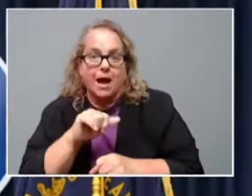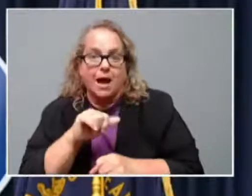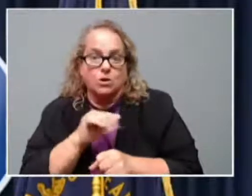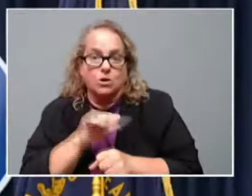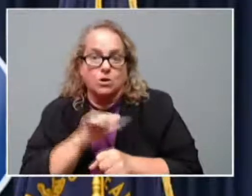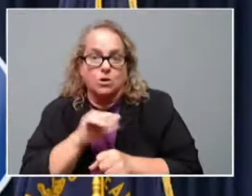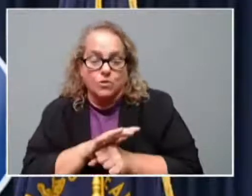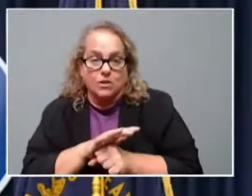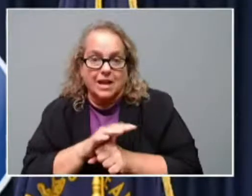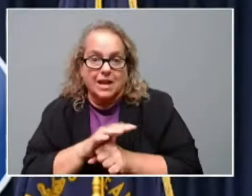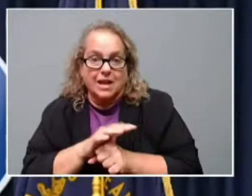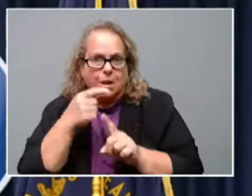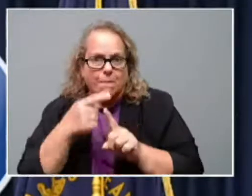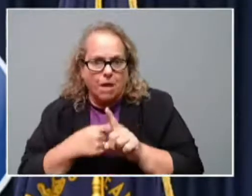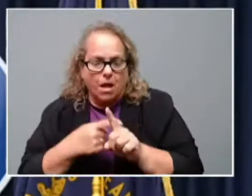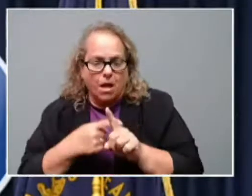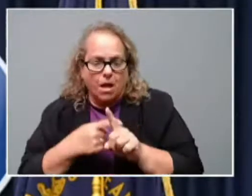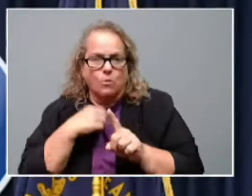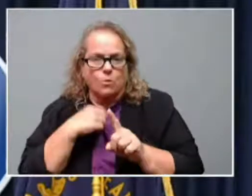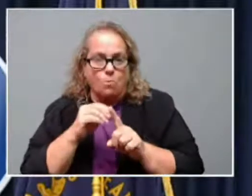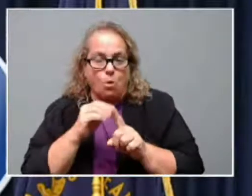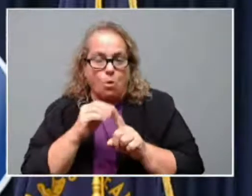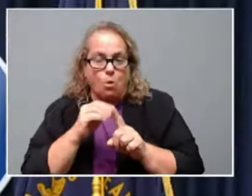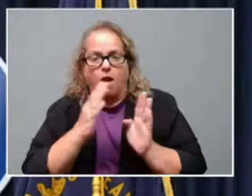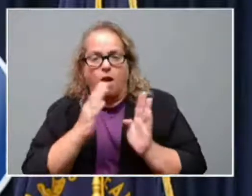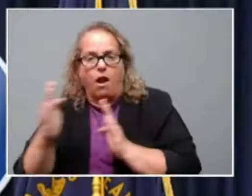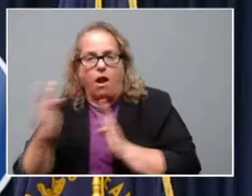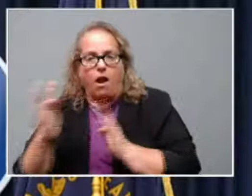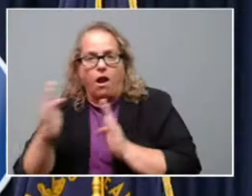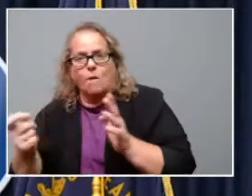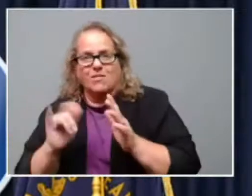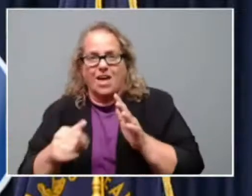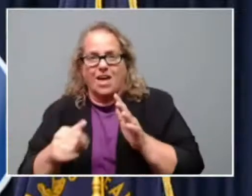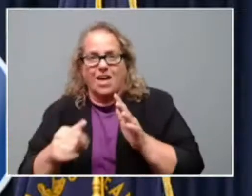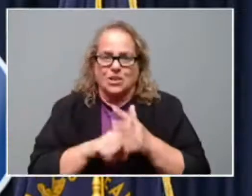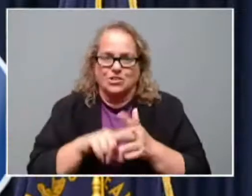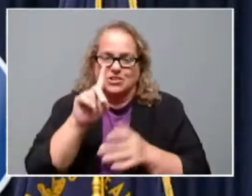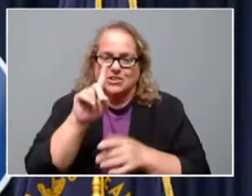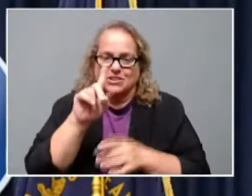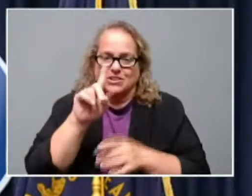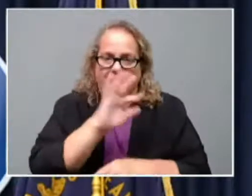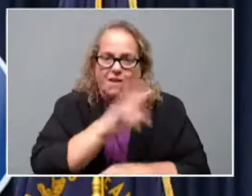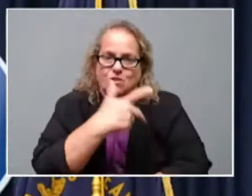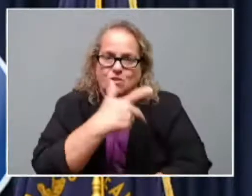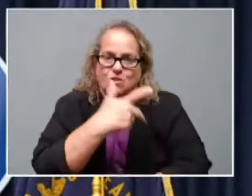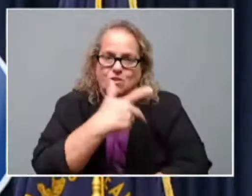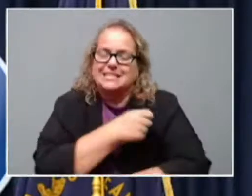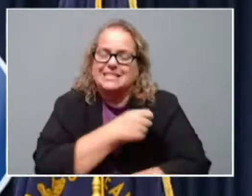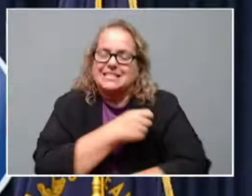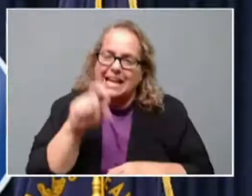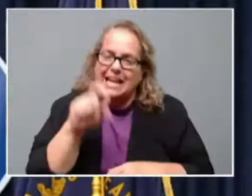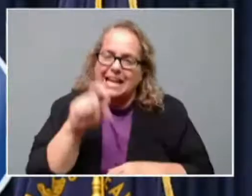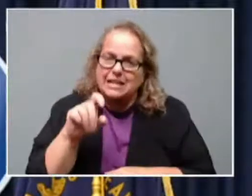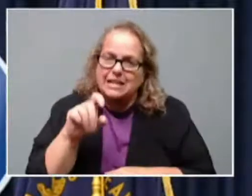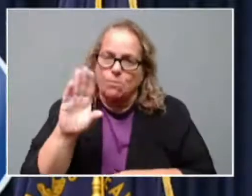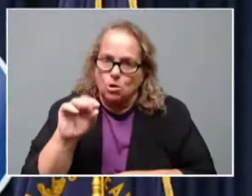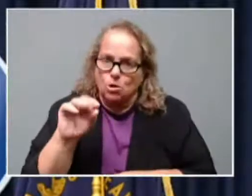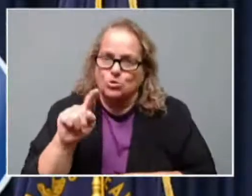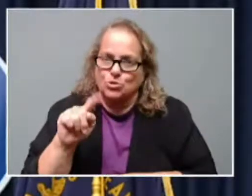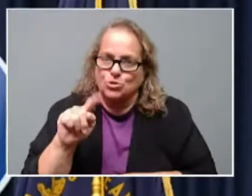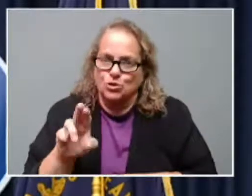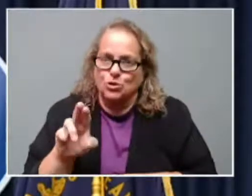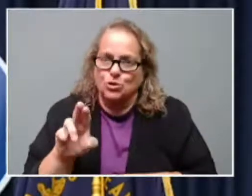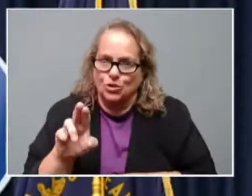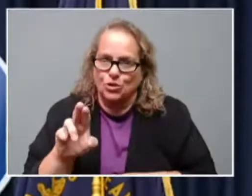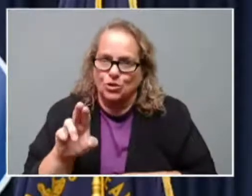Every month we go further from that original date of vaccination, or when most of our population was